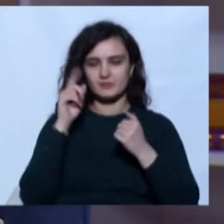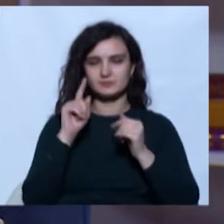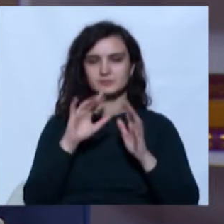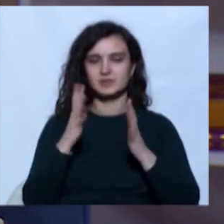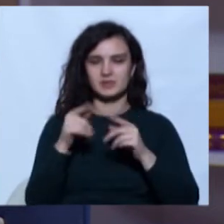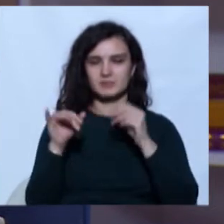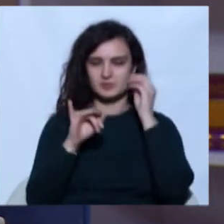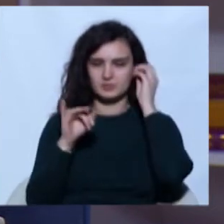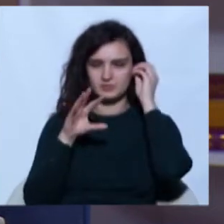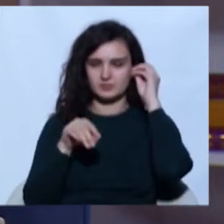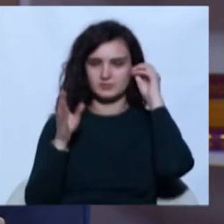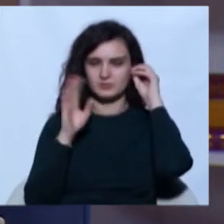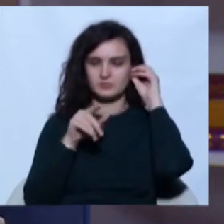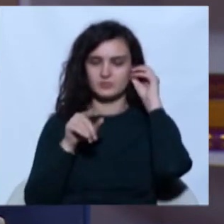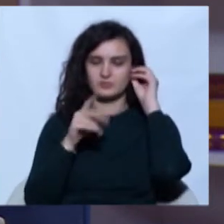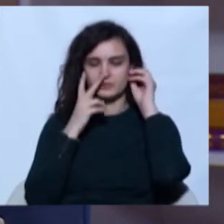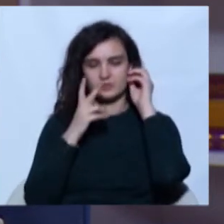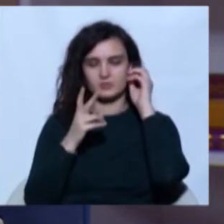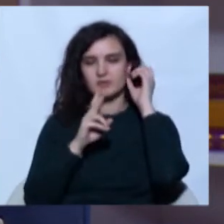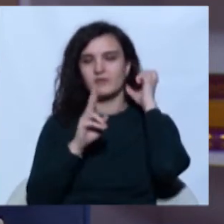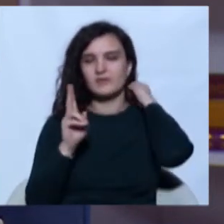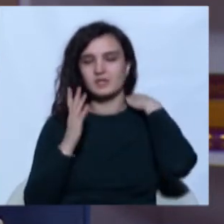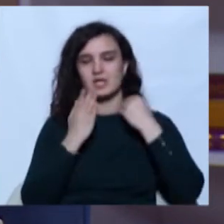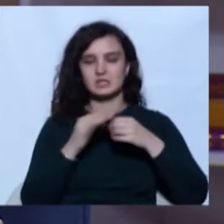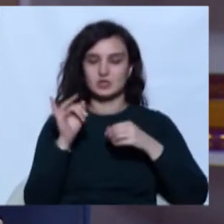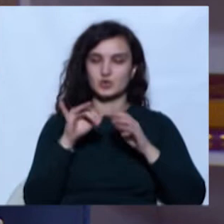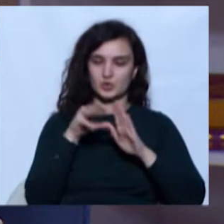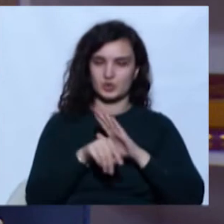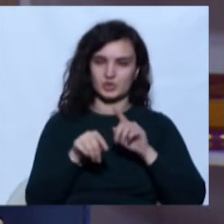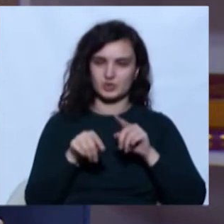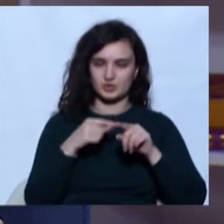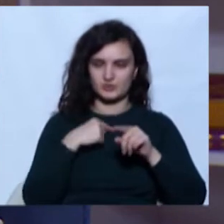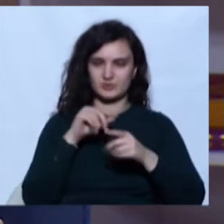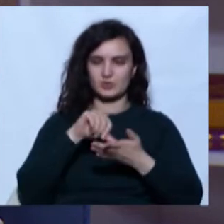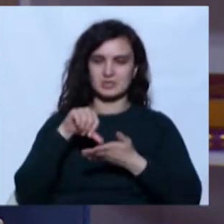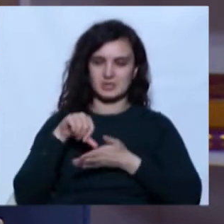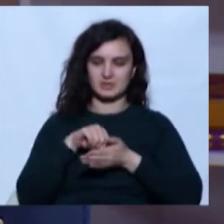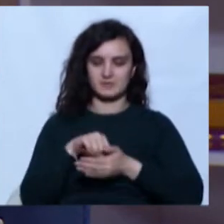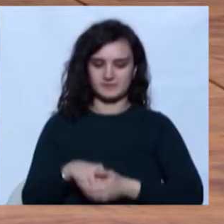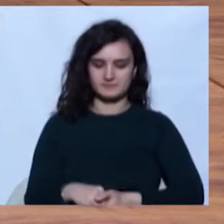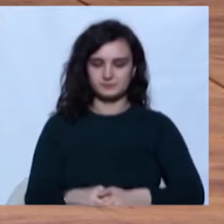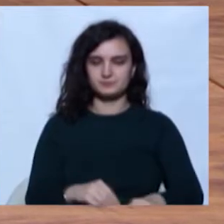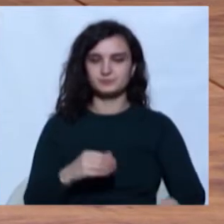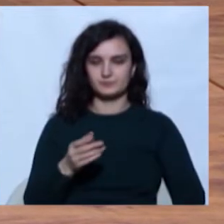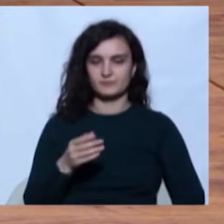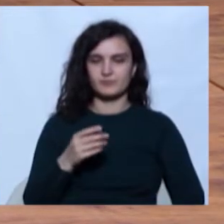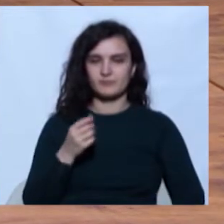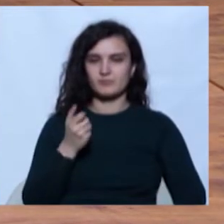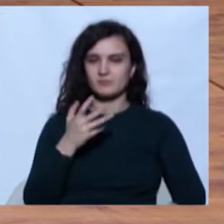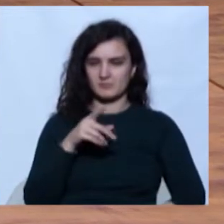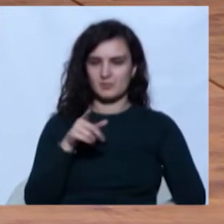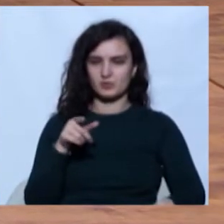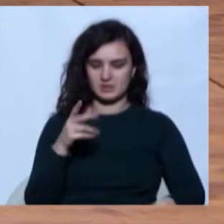in the story. Let's explore who is in the story more with our characters. Oh yes, we've got several